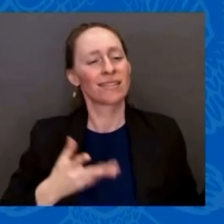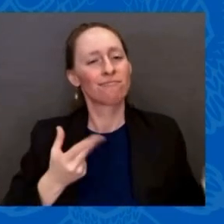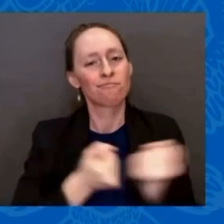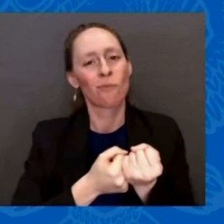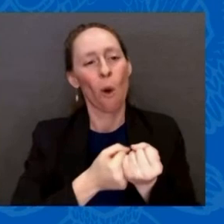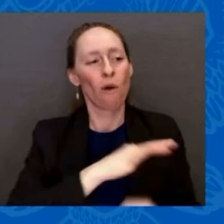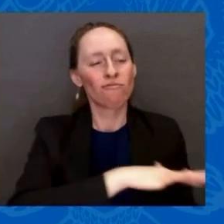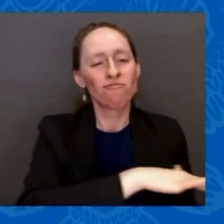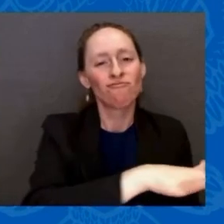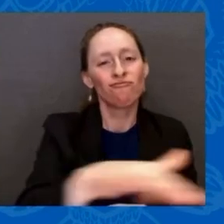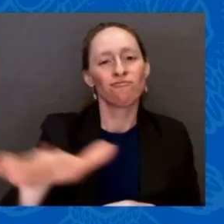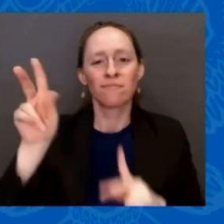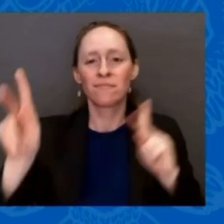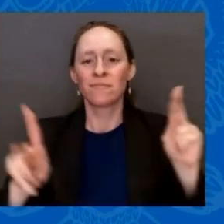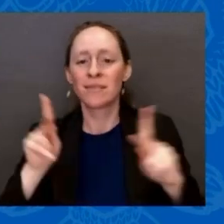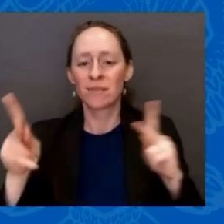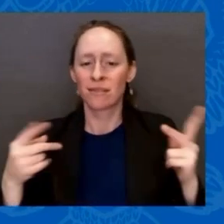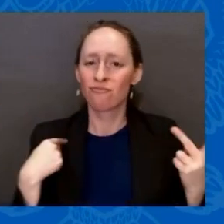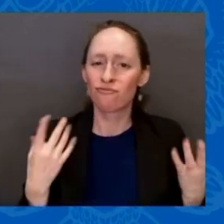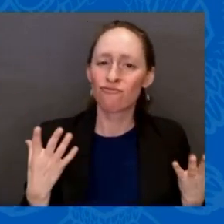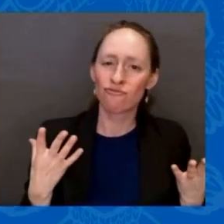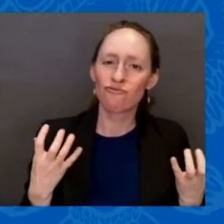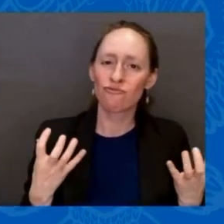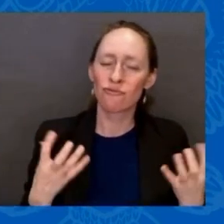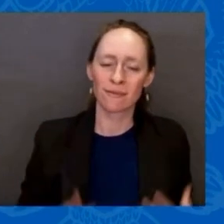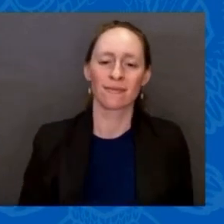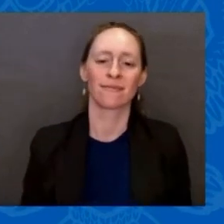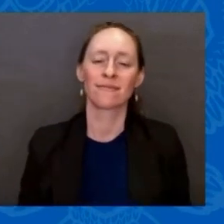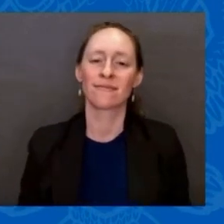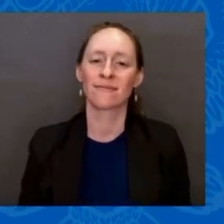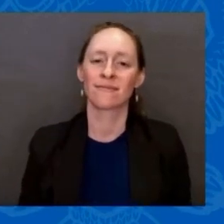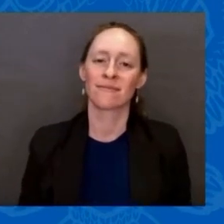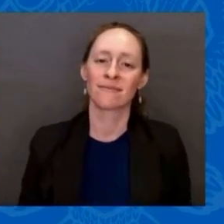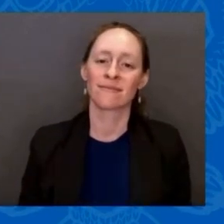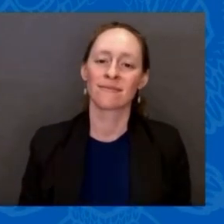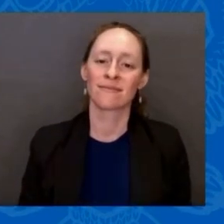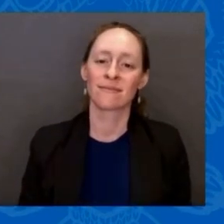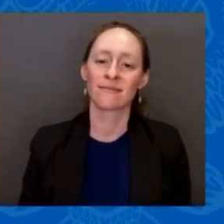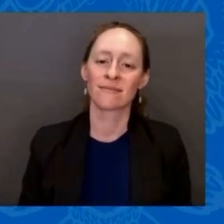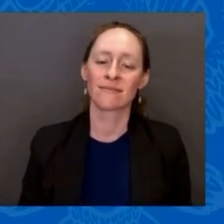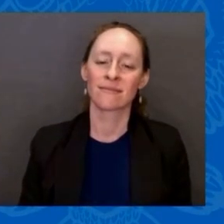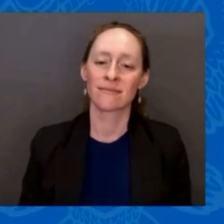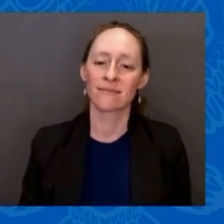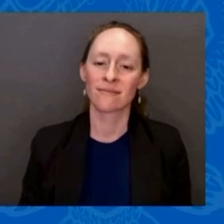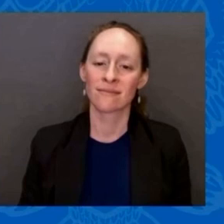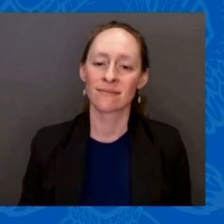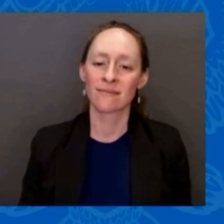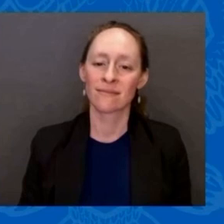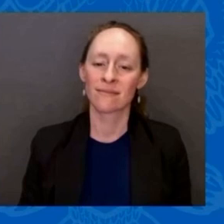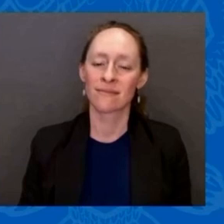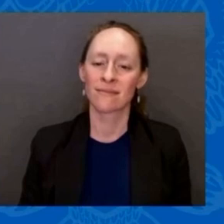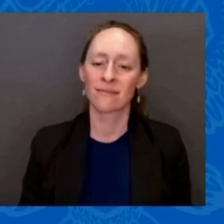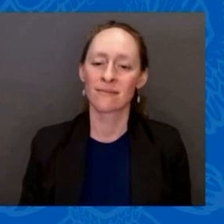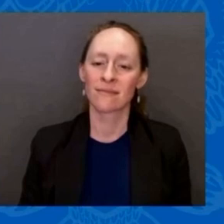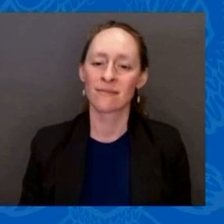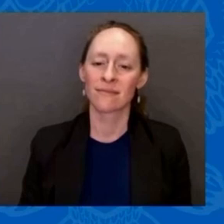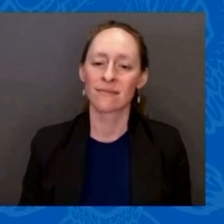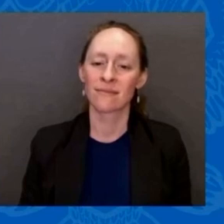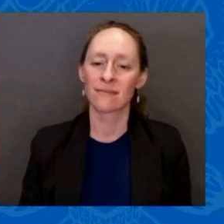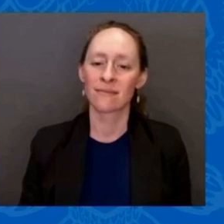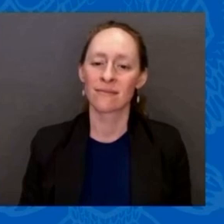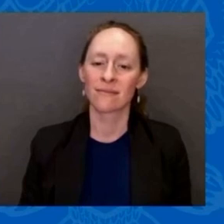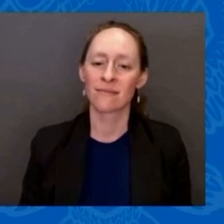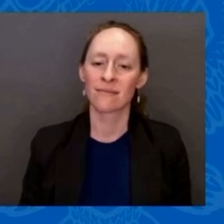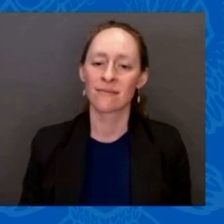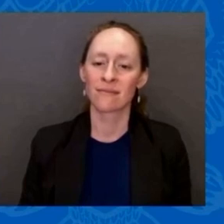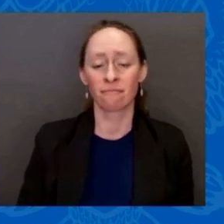My administration is working to crack down on what we used to call non-compete agreements. We still call them that. These prevent 30 million